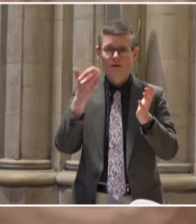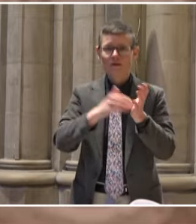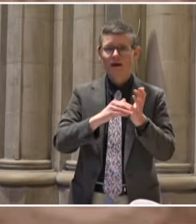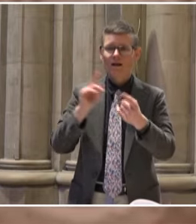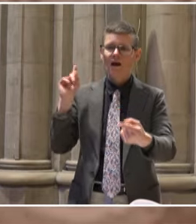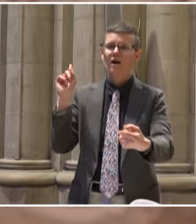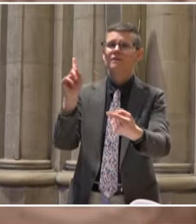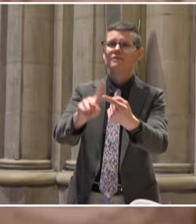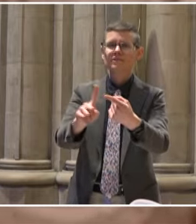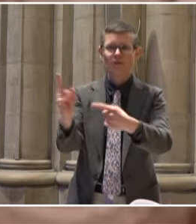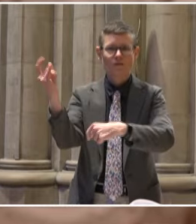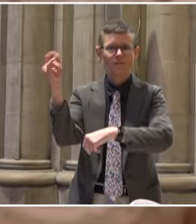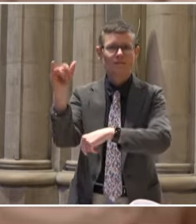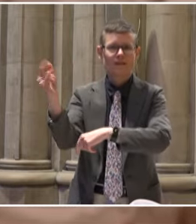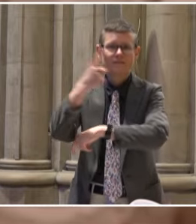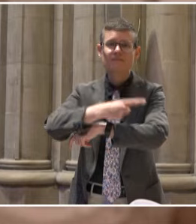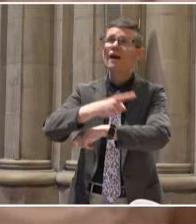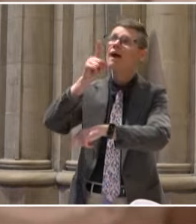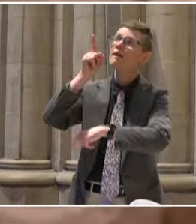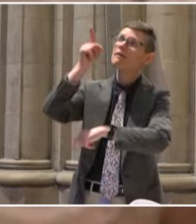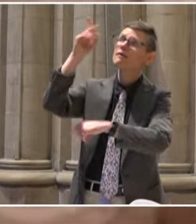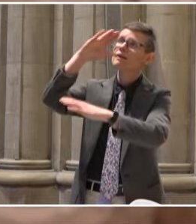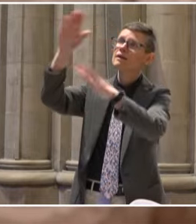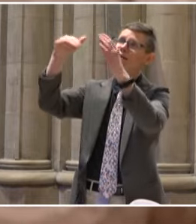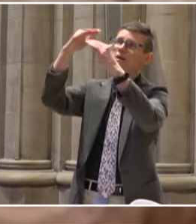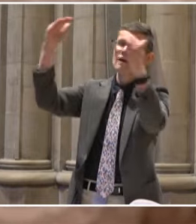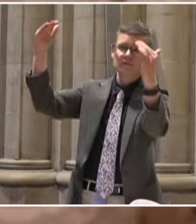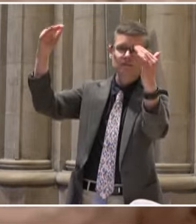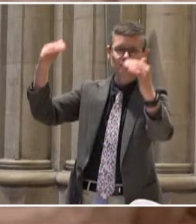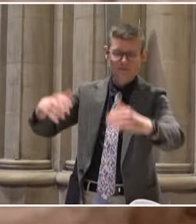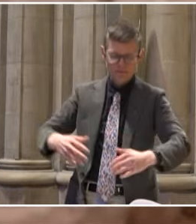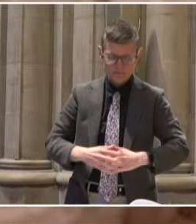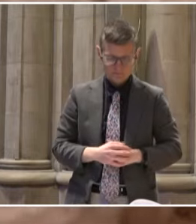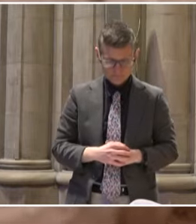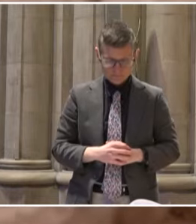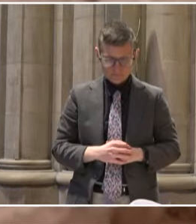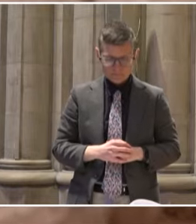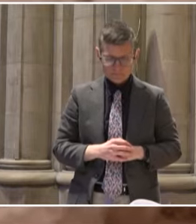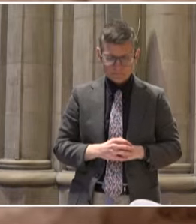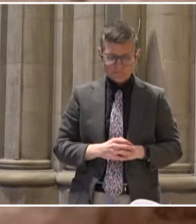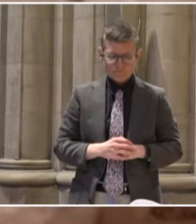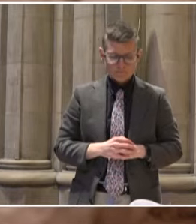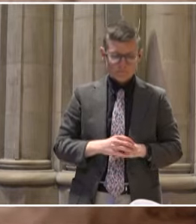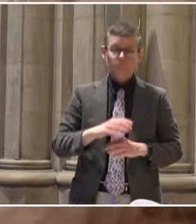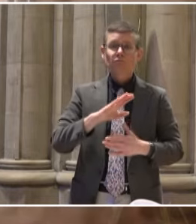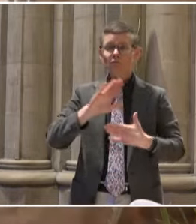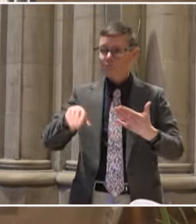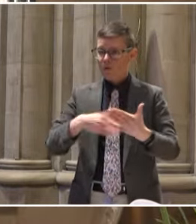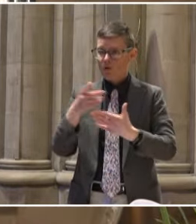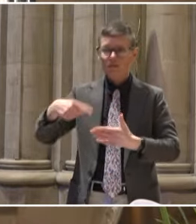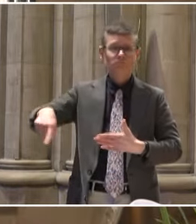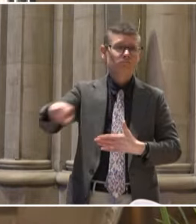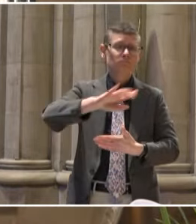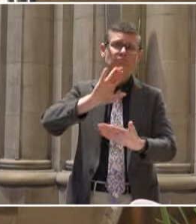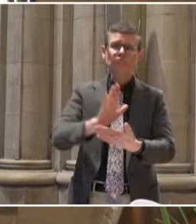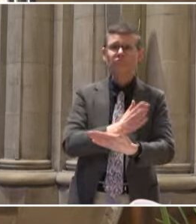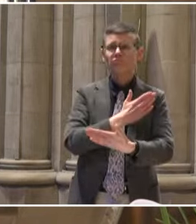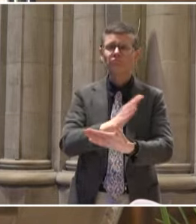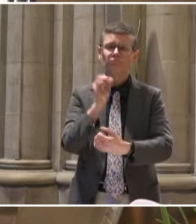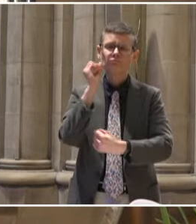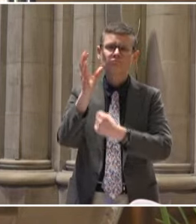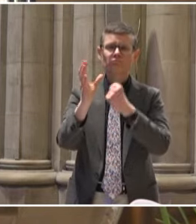it anew in the kingdom of God." When they had sung the hymn, they went